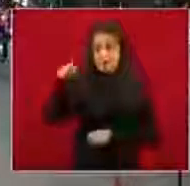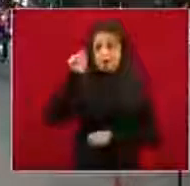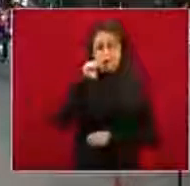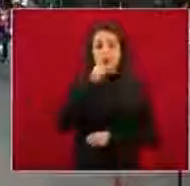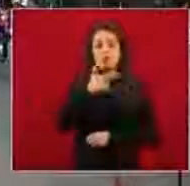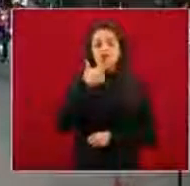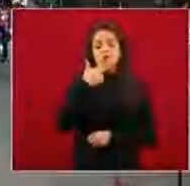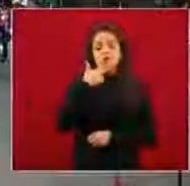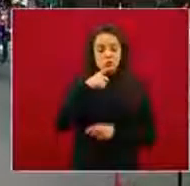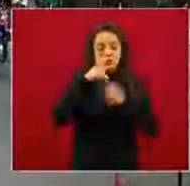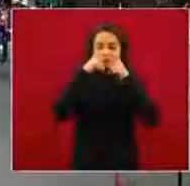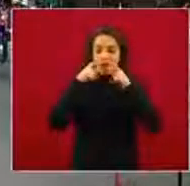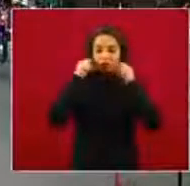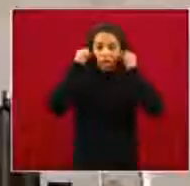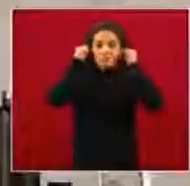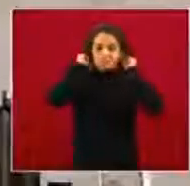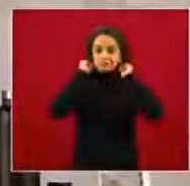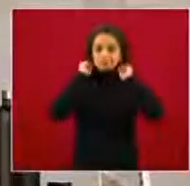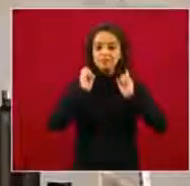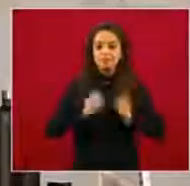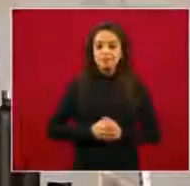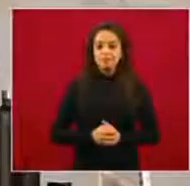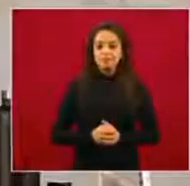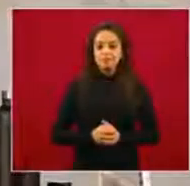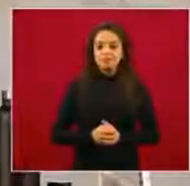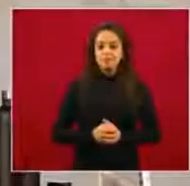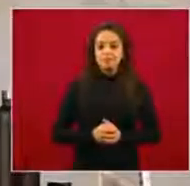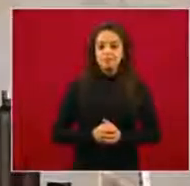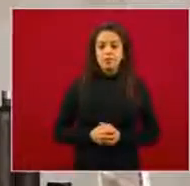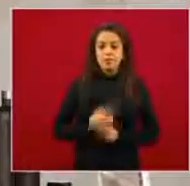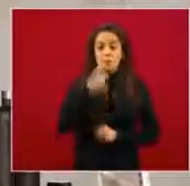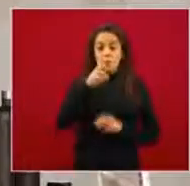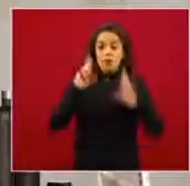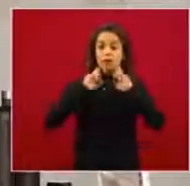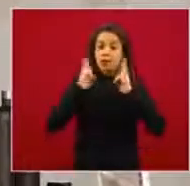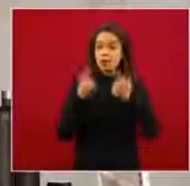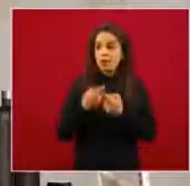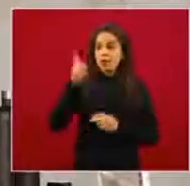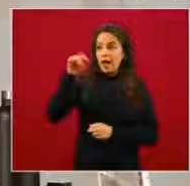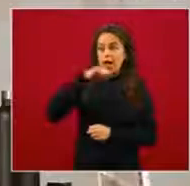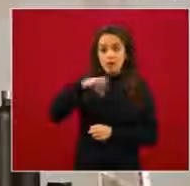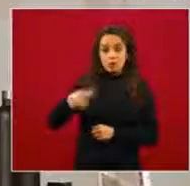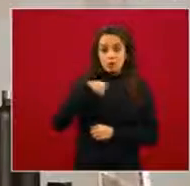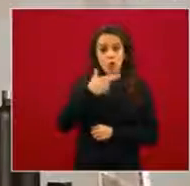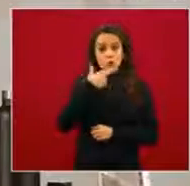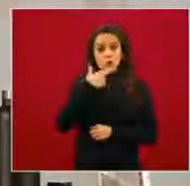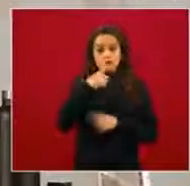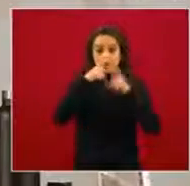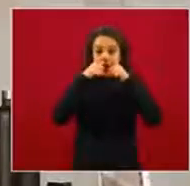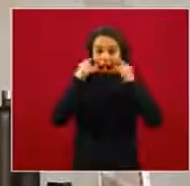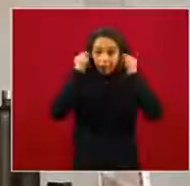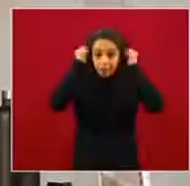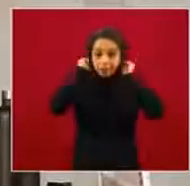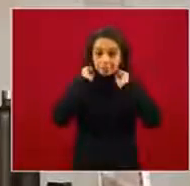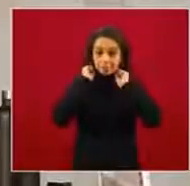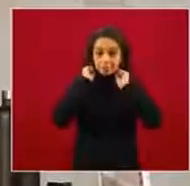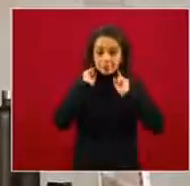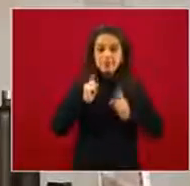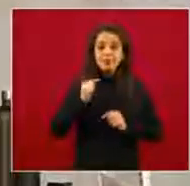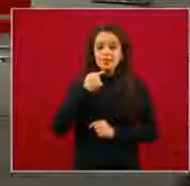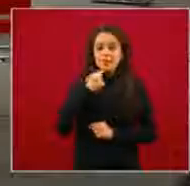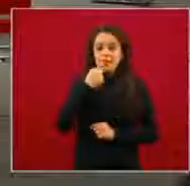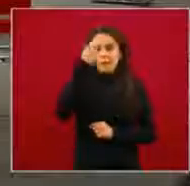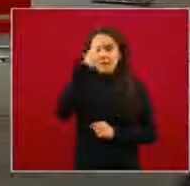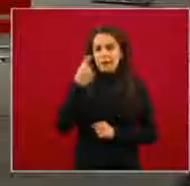it since the beginning. What I have mentioned, the day that I was wearing a mask in a meeting in the Seguro Social,